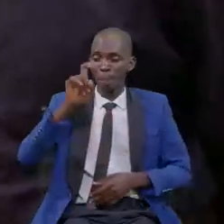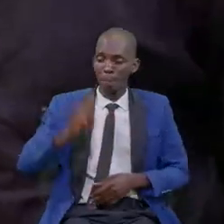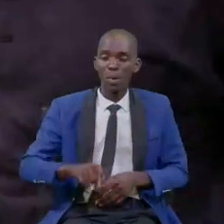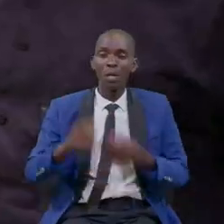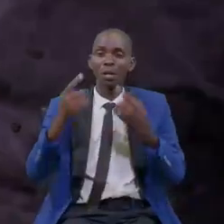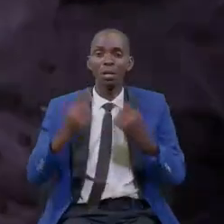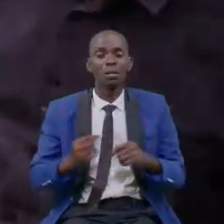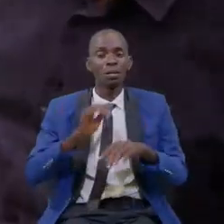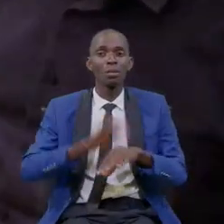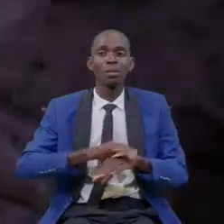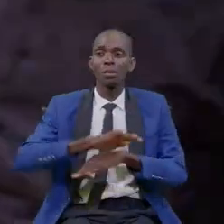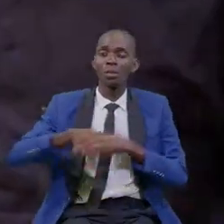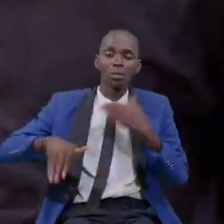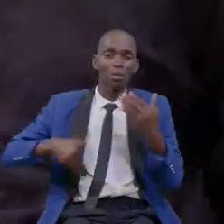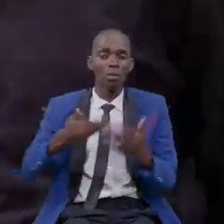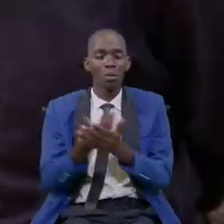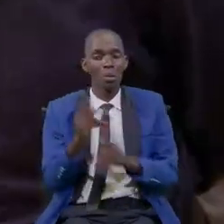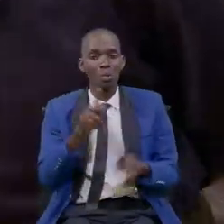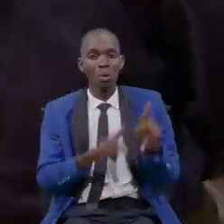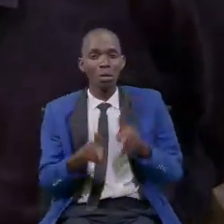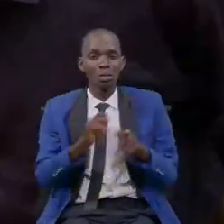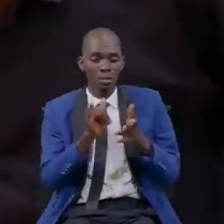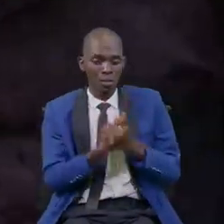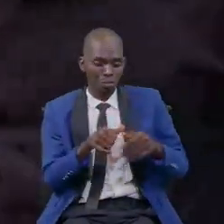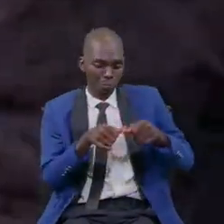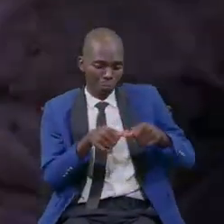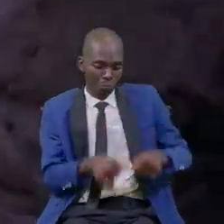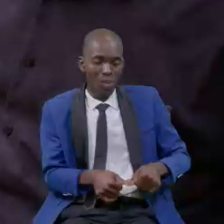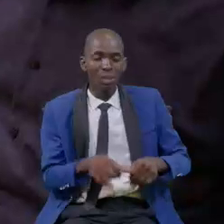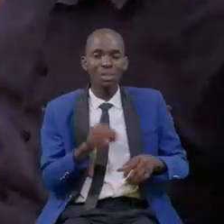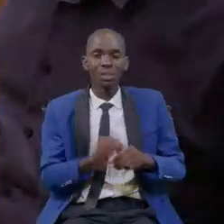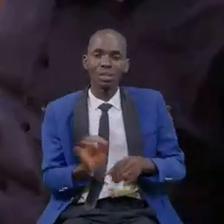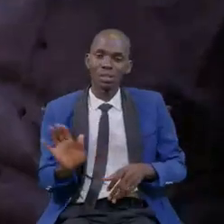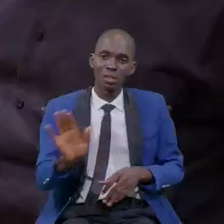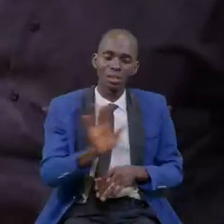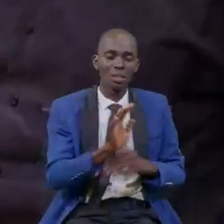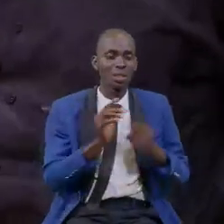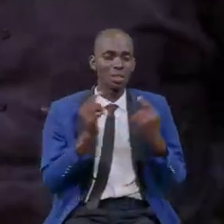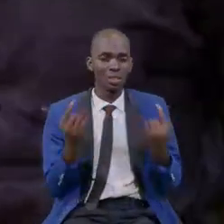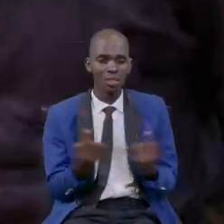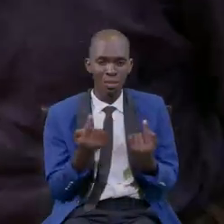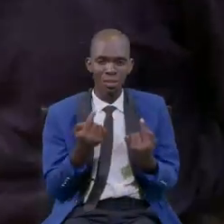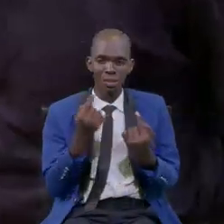all people that remain in their sins.